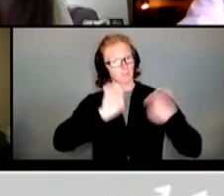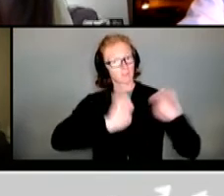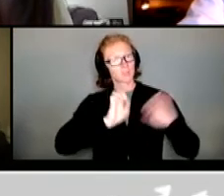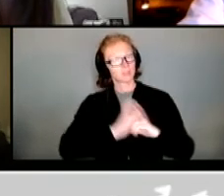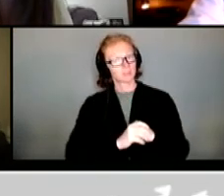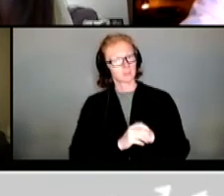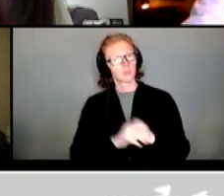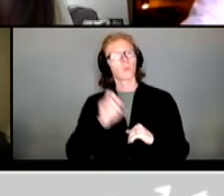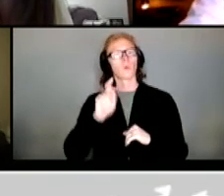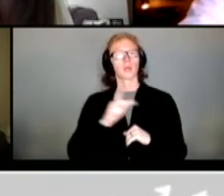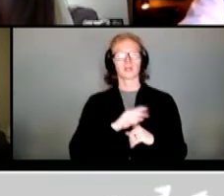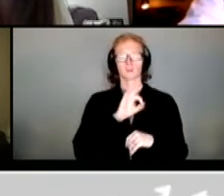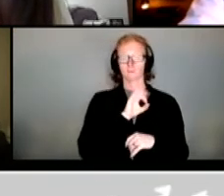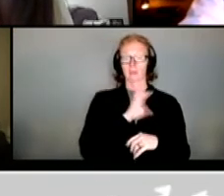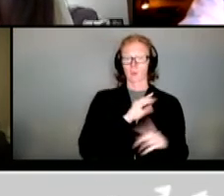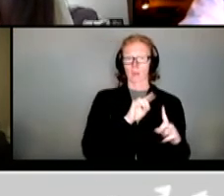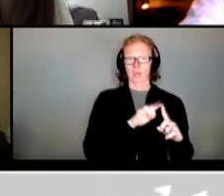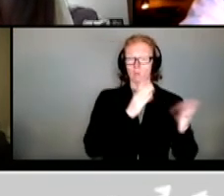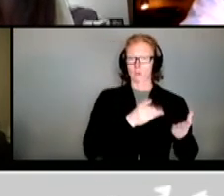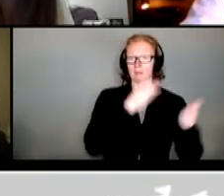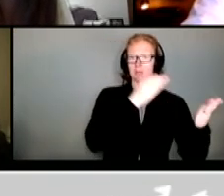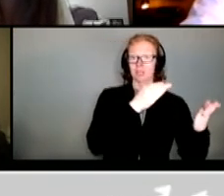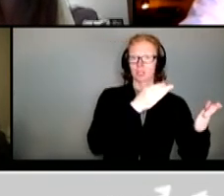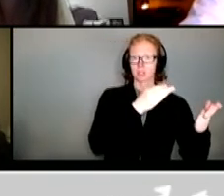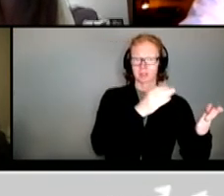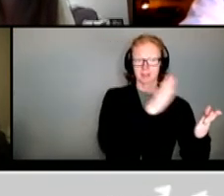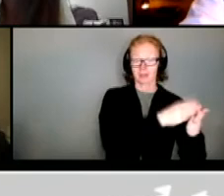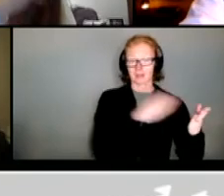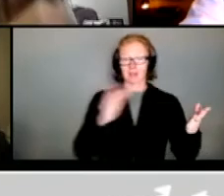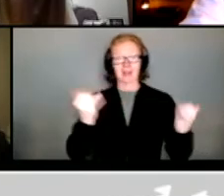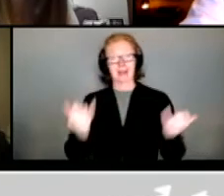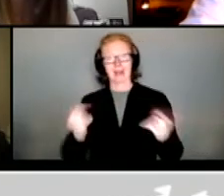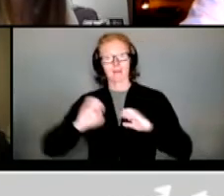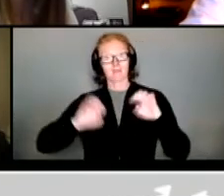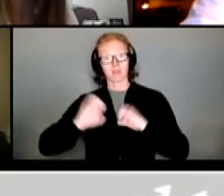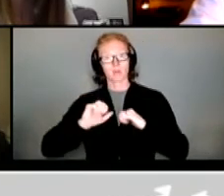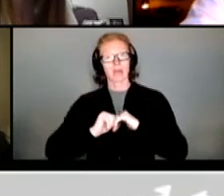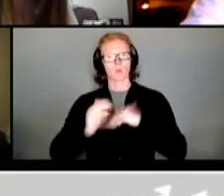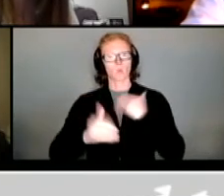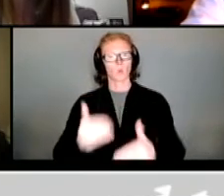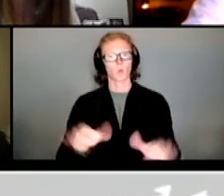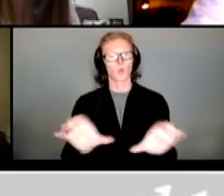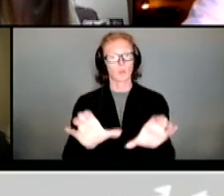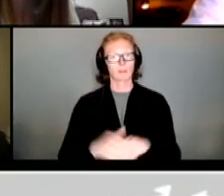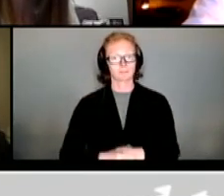see, okay, in February we made this recommendation and now we have an evaluation of how it's going.